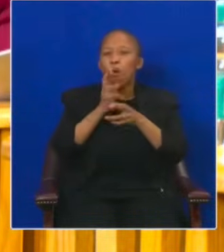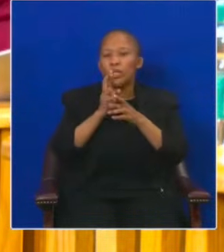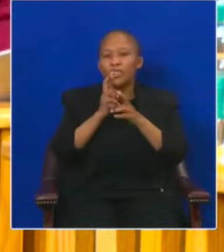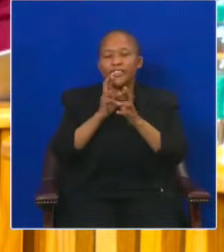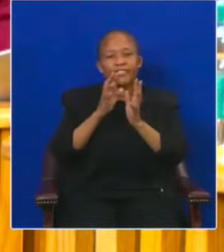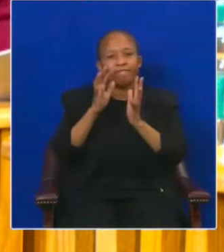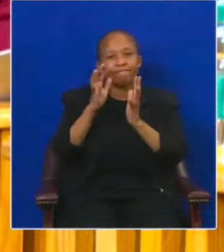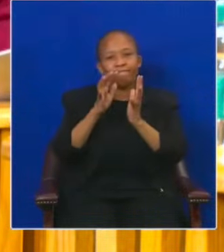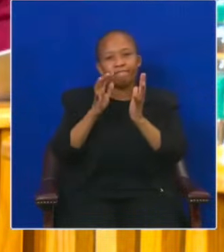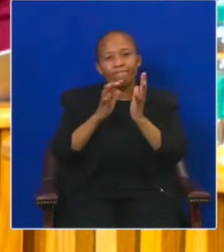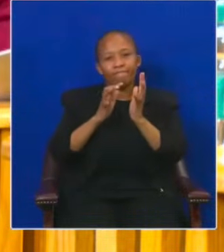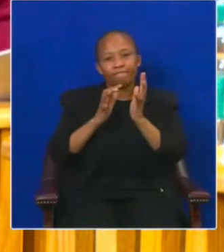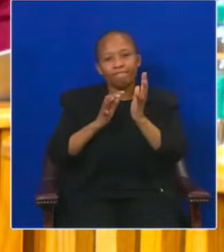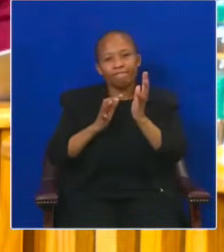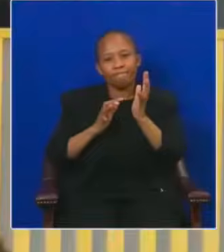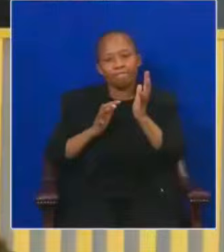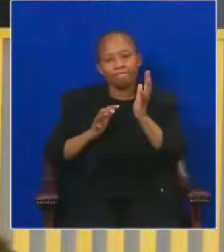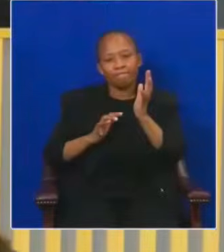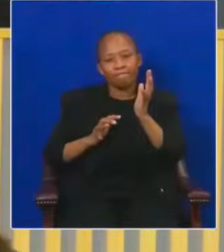operation